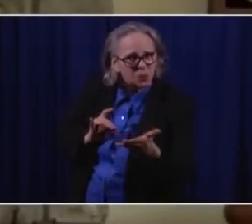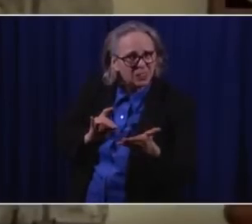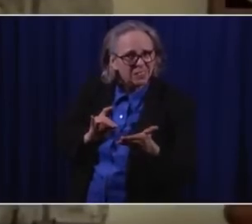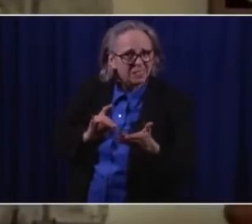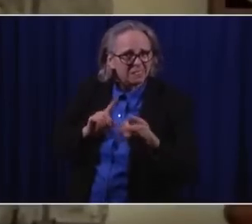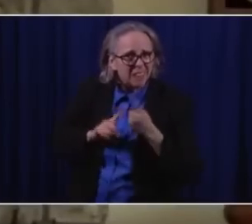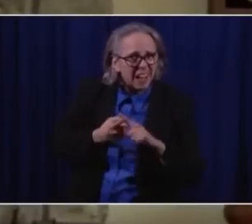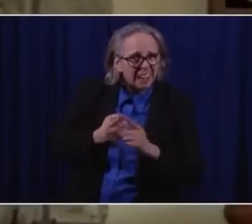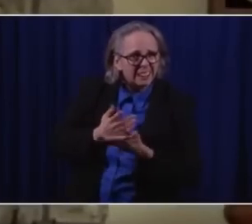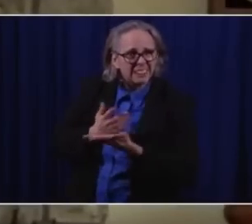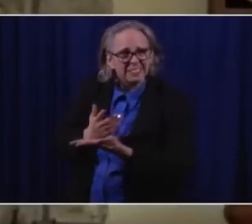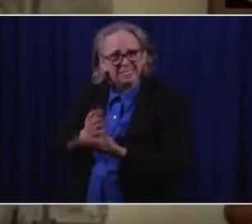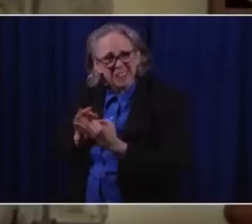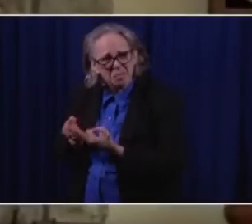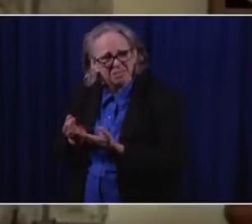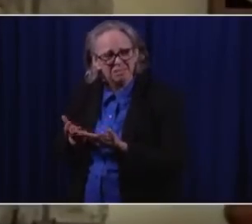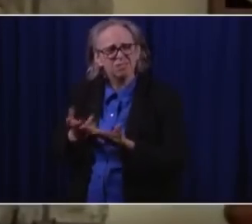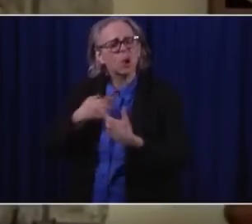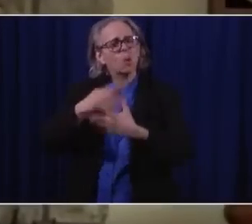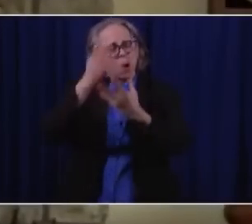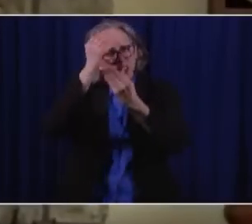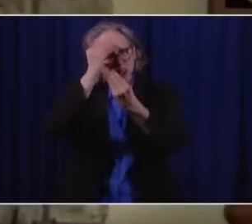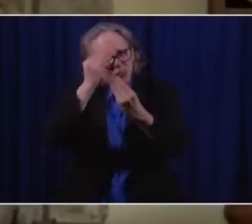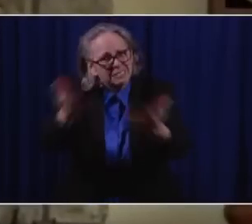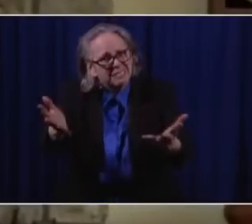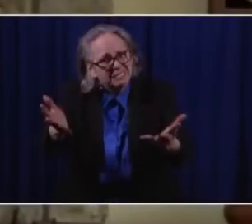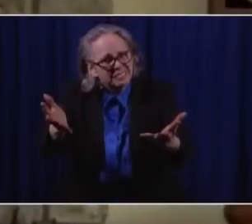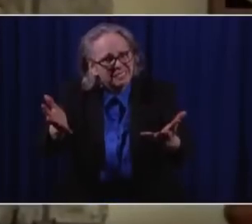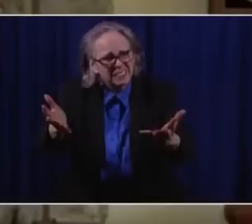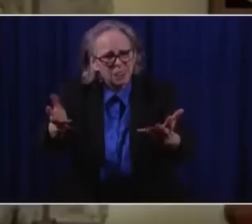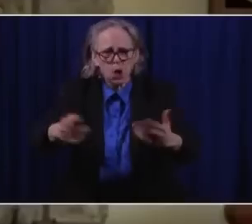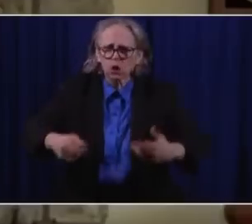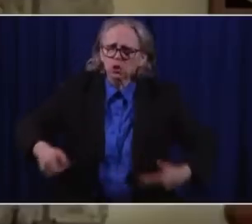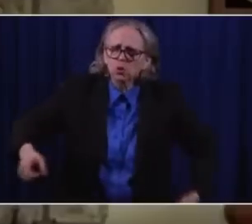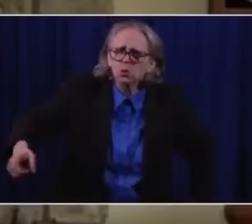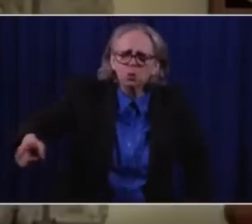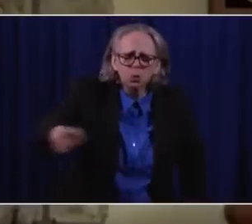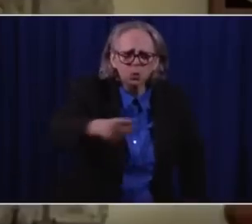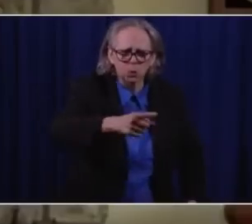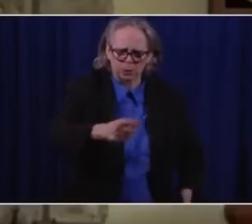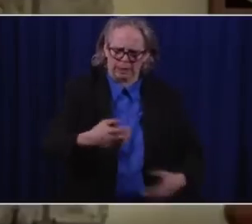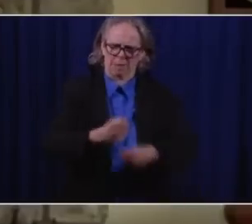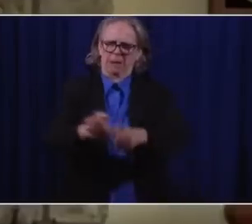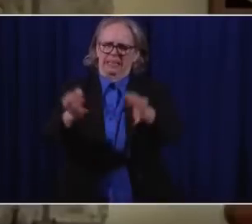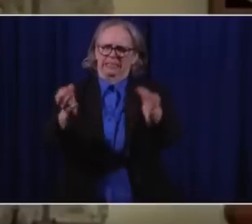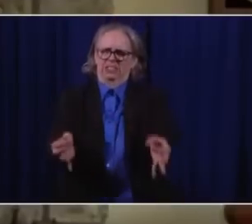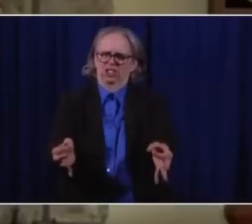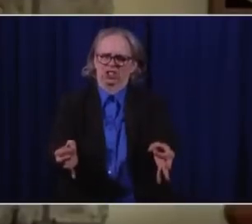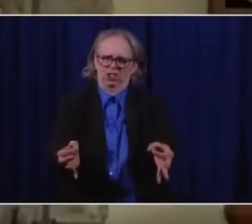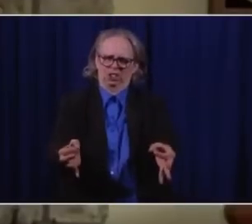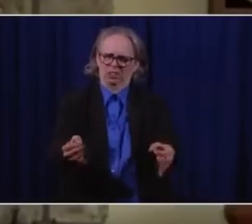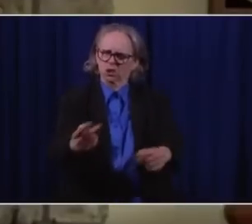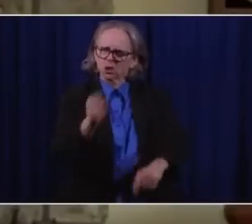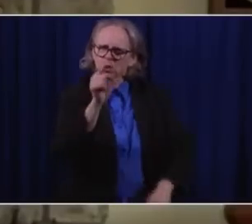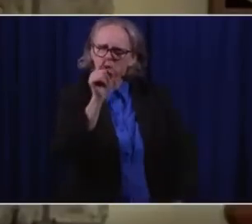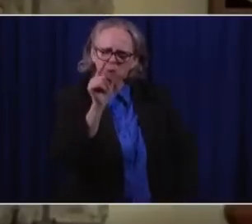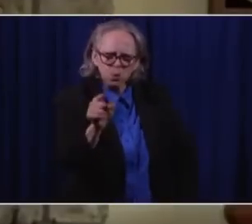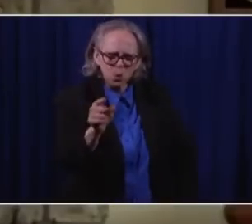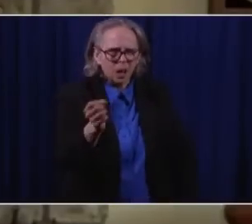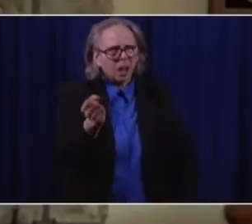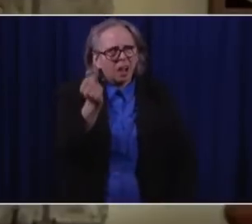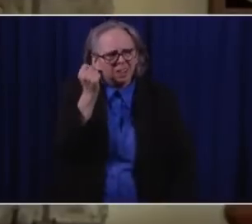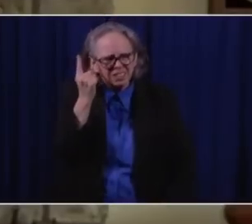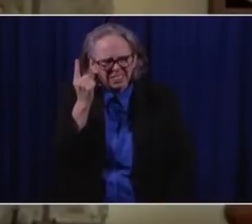the information out to Ohioans so they can make these decisions and understand the gravity and the importance of